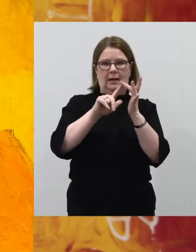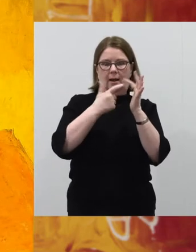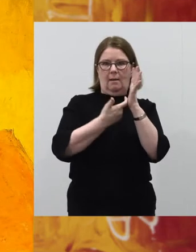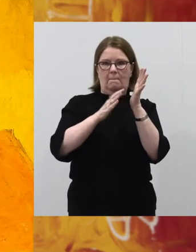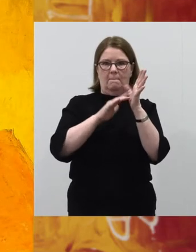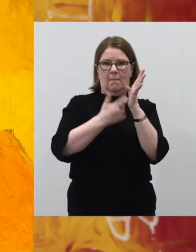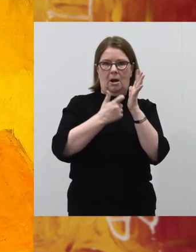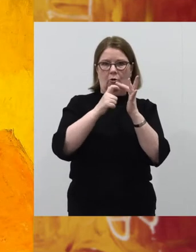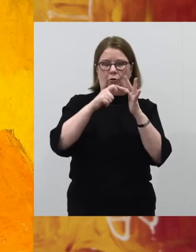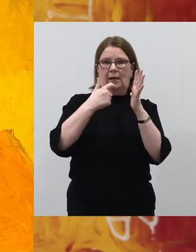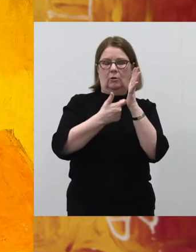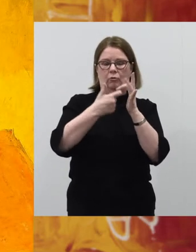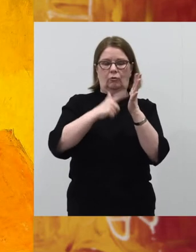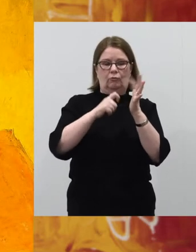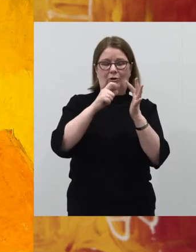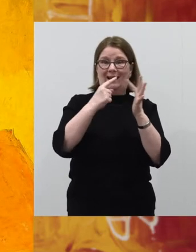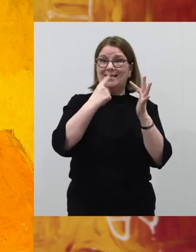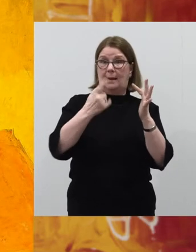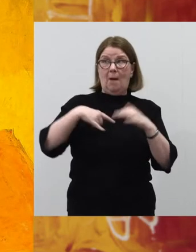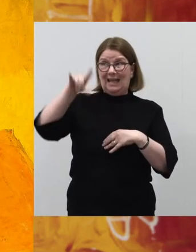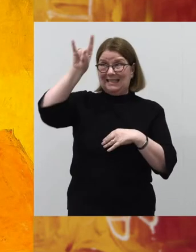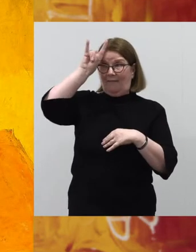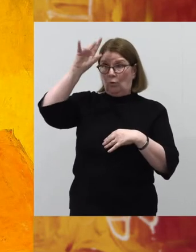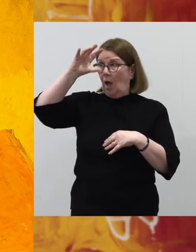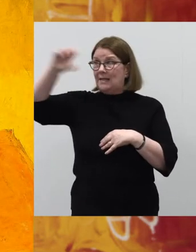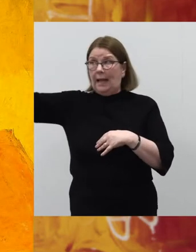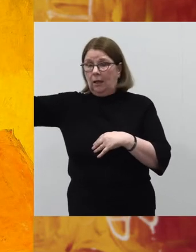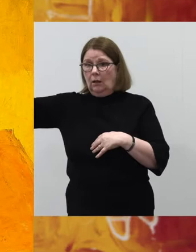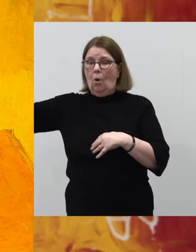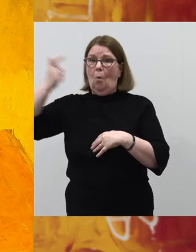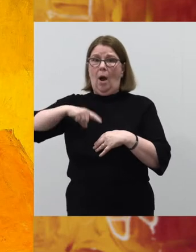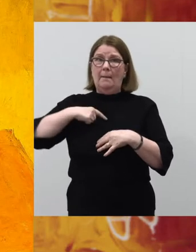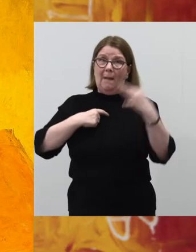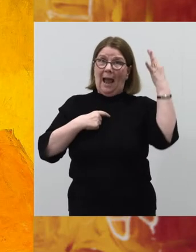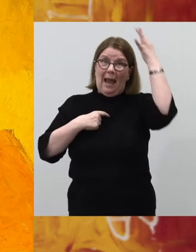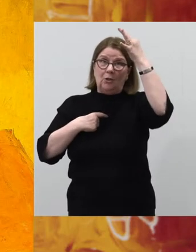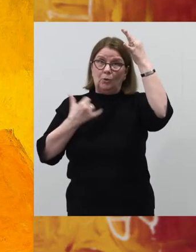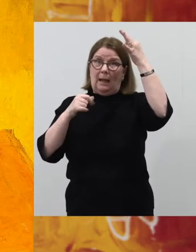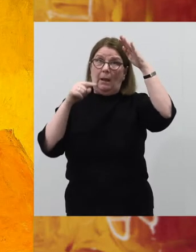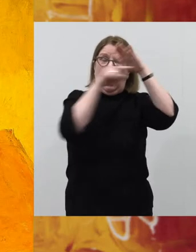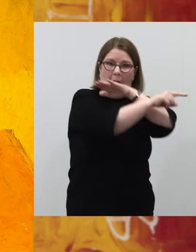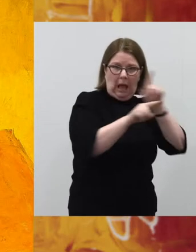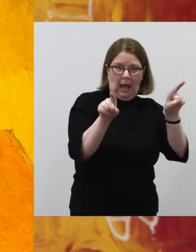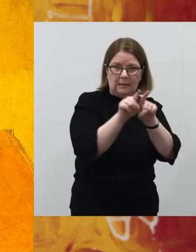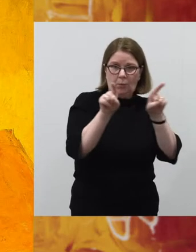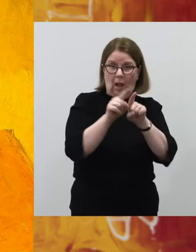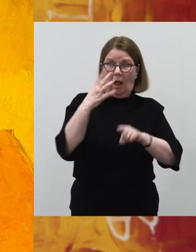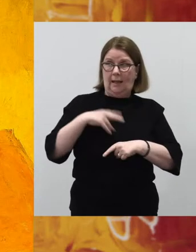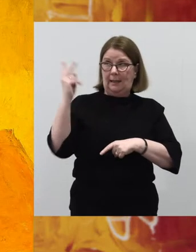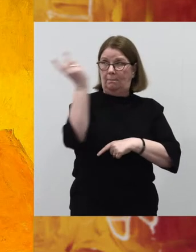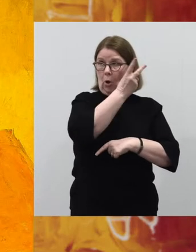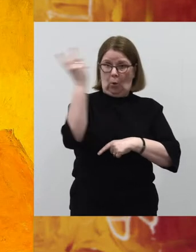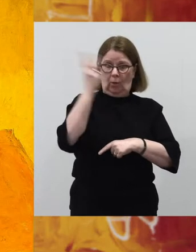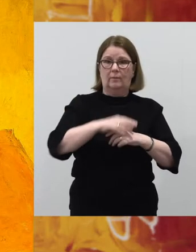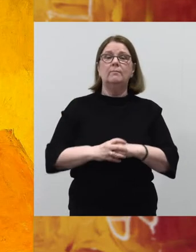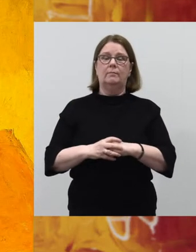as ordained seers living outside the constraints of human society is actually misleading. Visual artists are